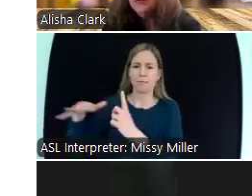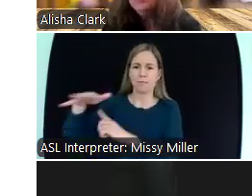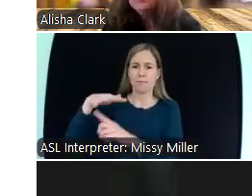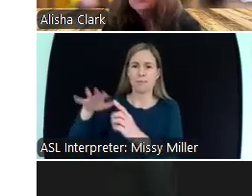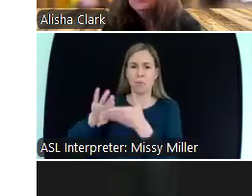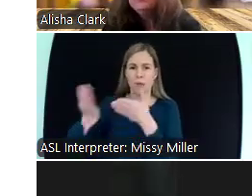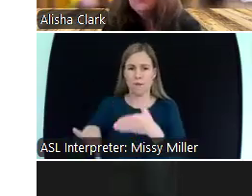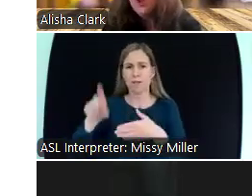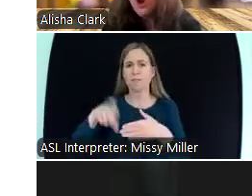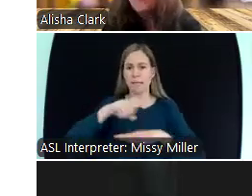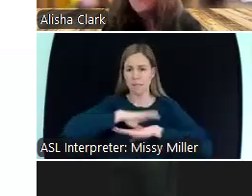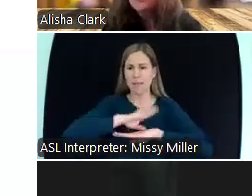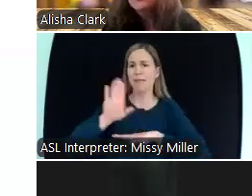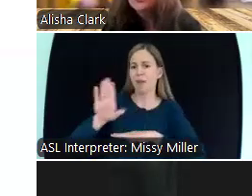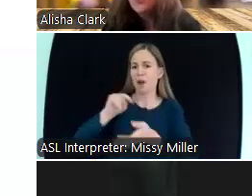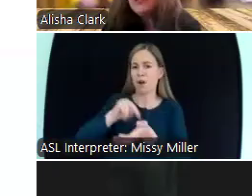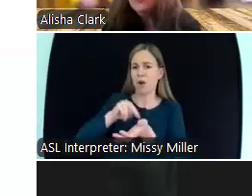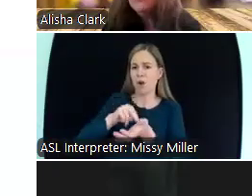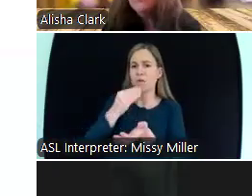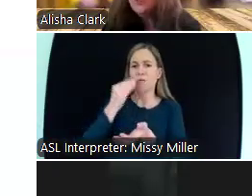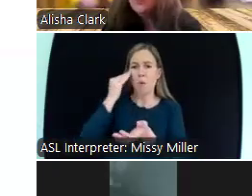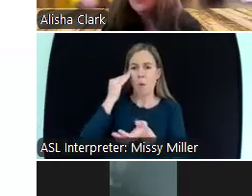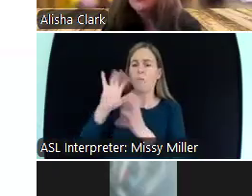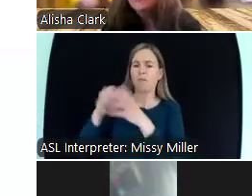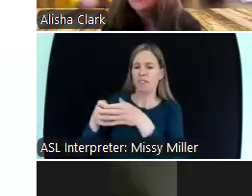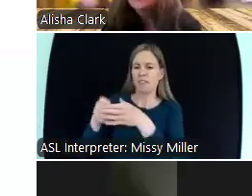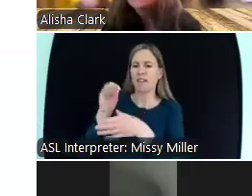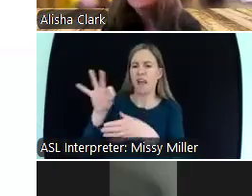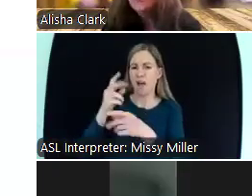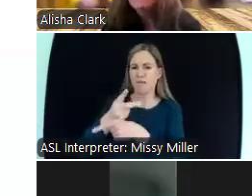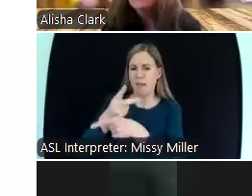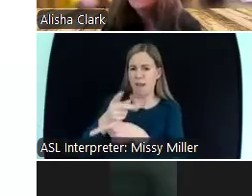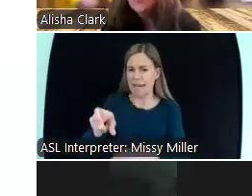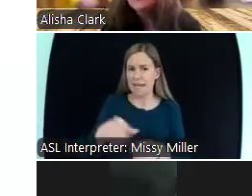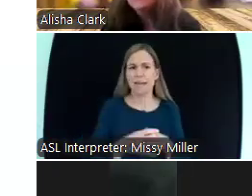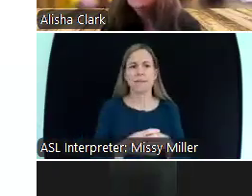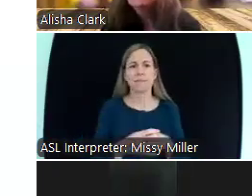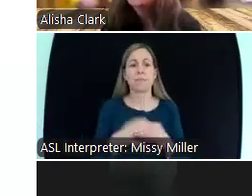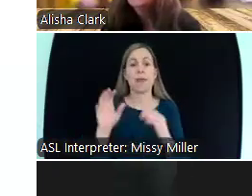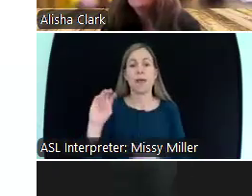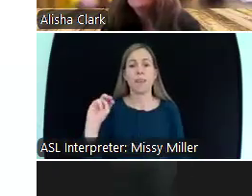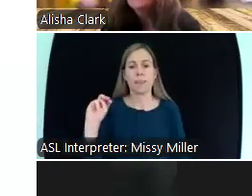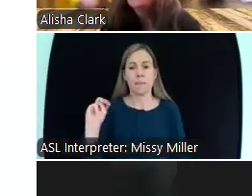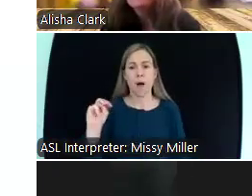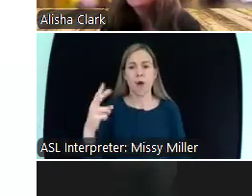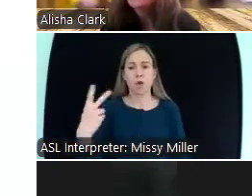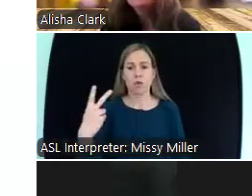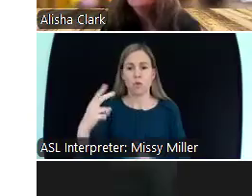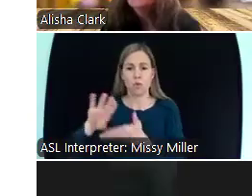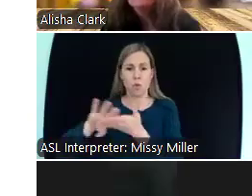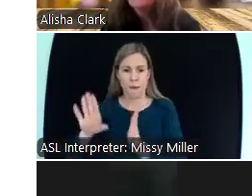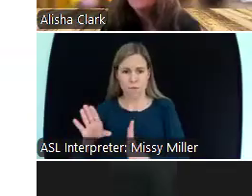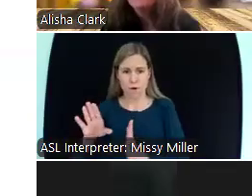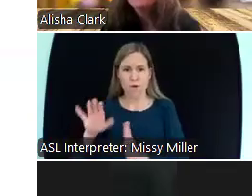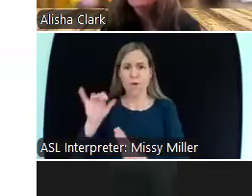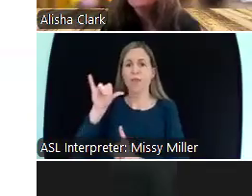care. Our Model 2 waiver is the waiver that is really the only waiver that is going to